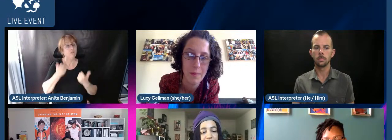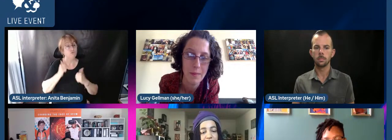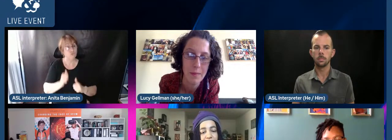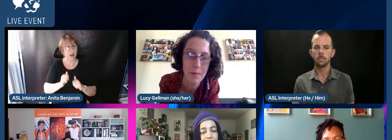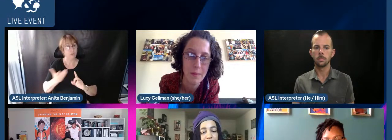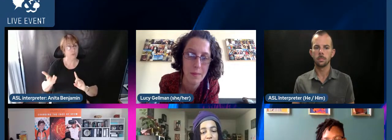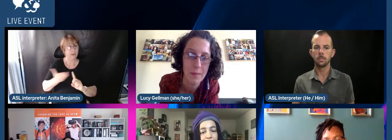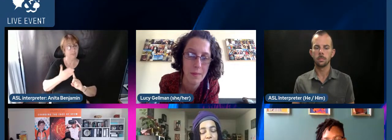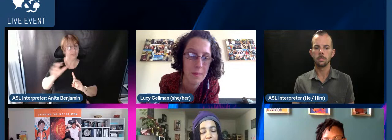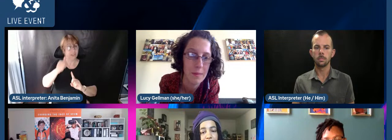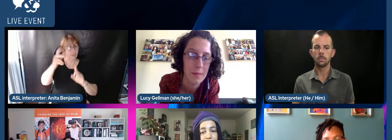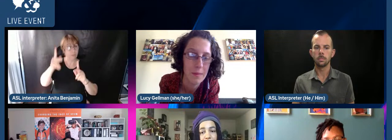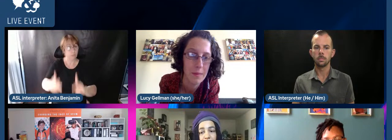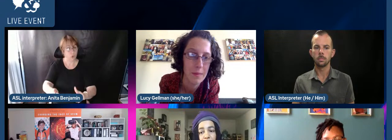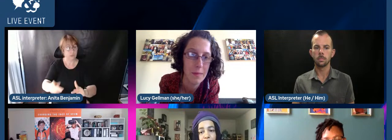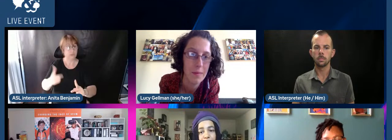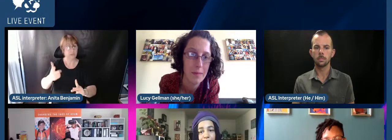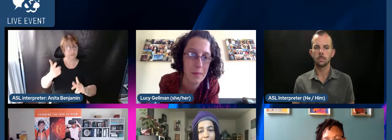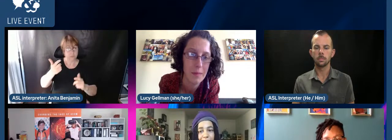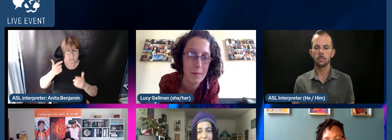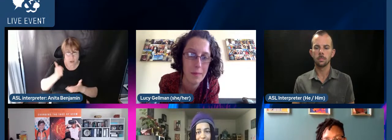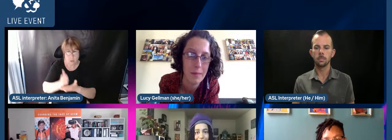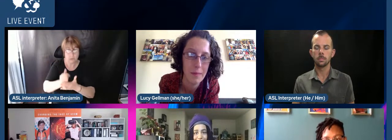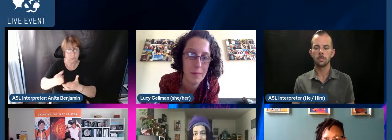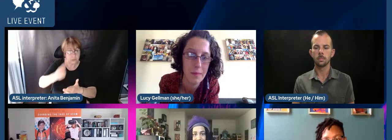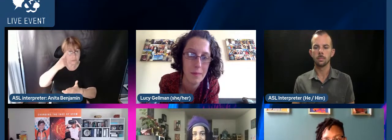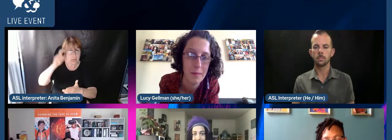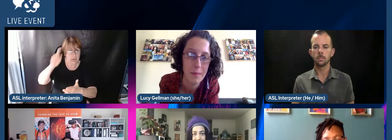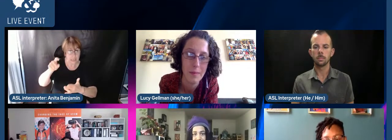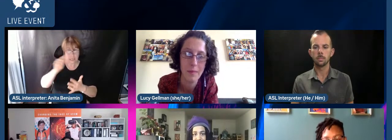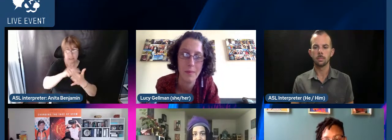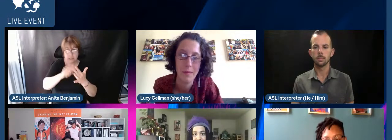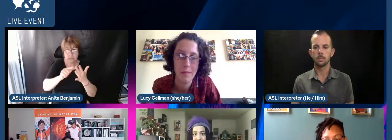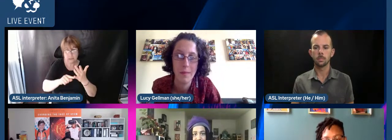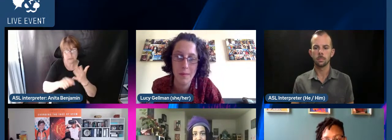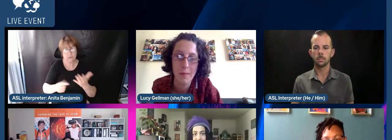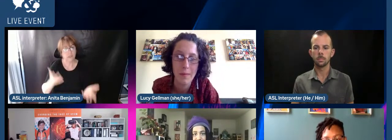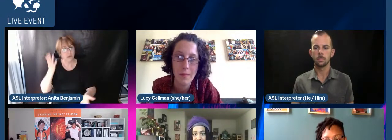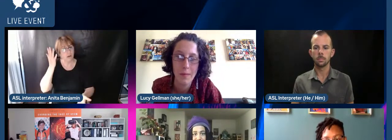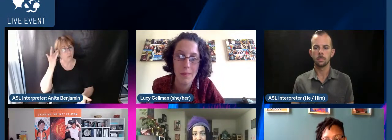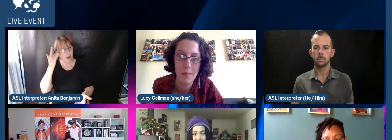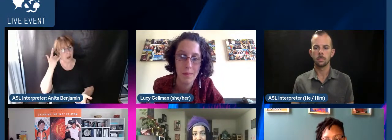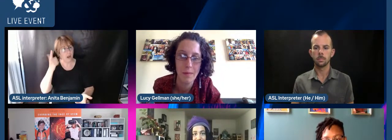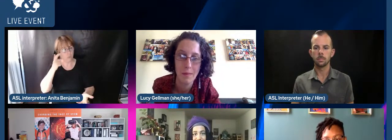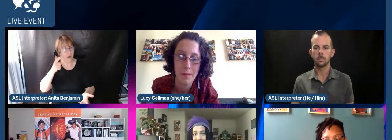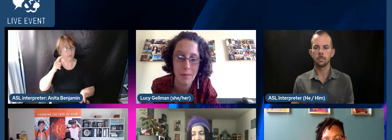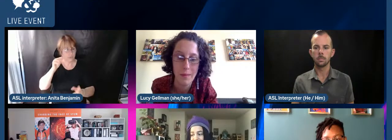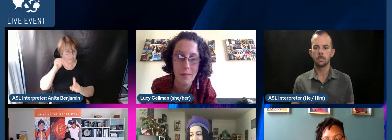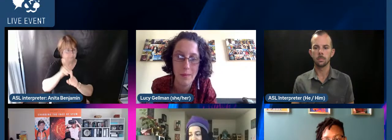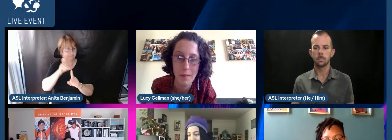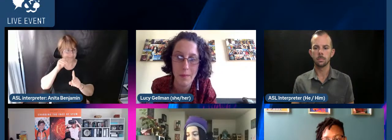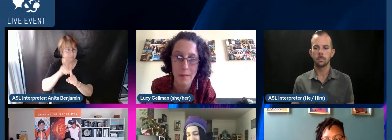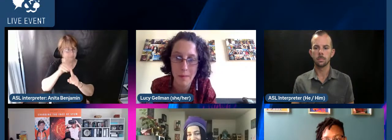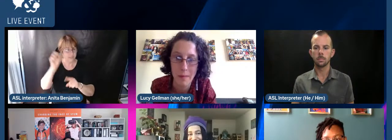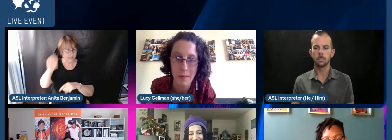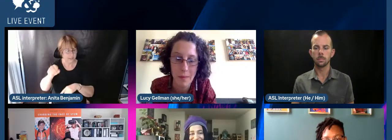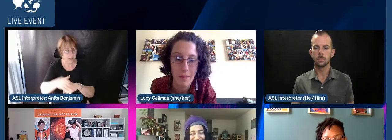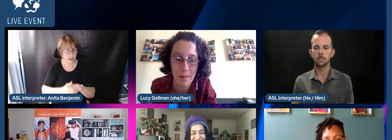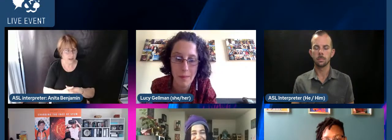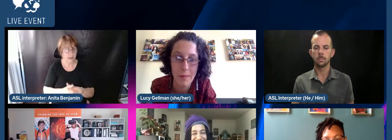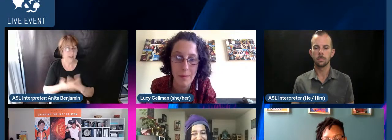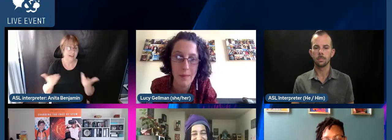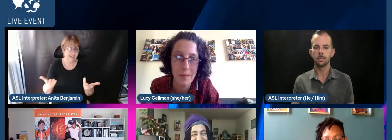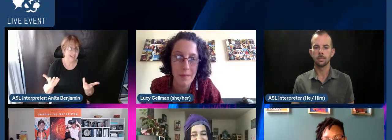understand, hey, I need this. One, we got to speak what we need. Okay, yeah, sweetie, I feel impatient